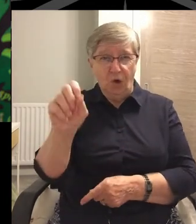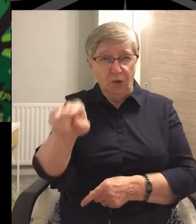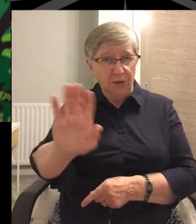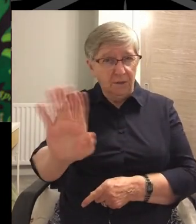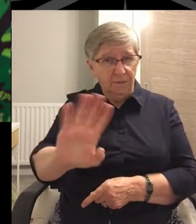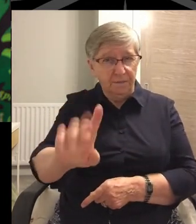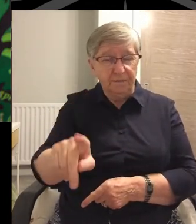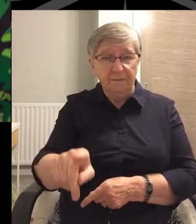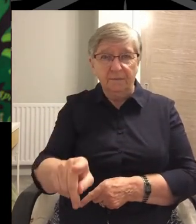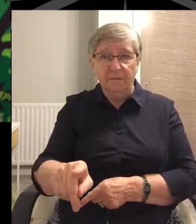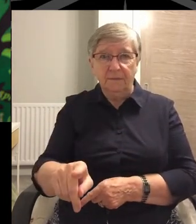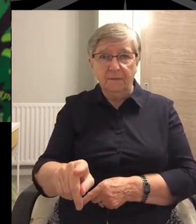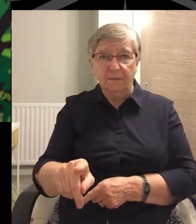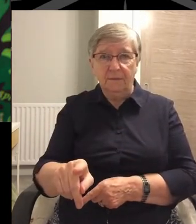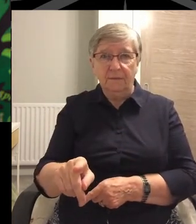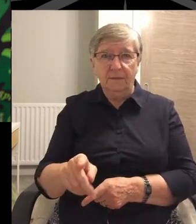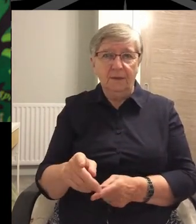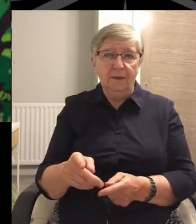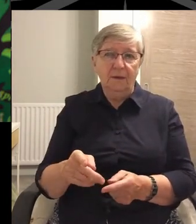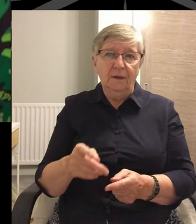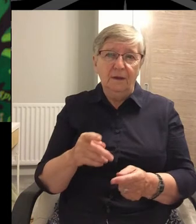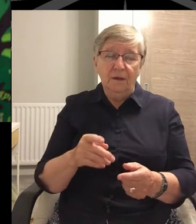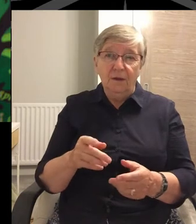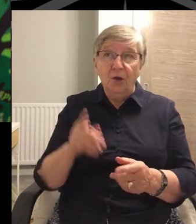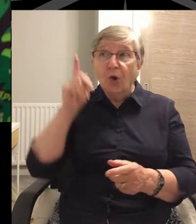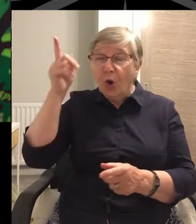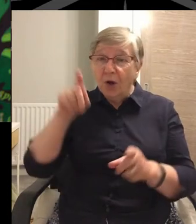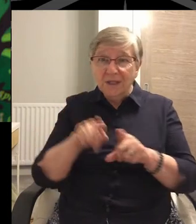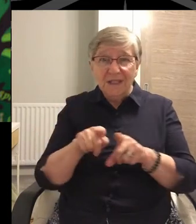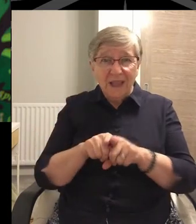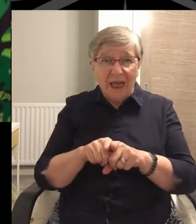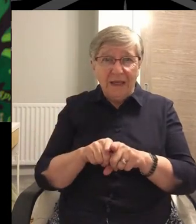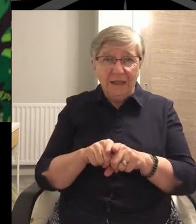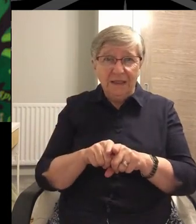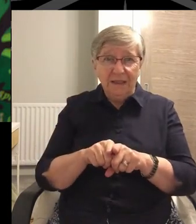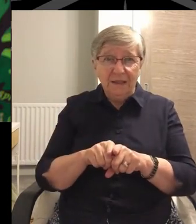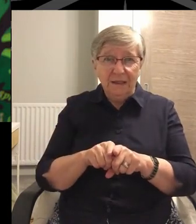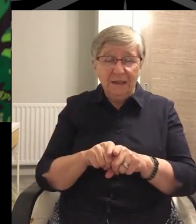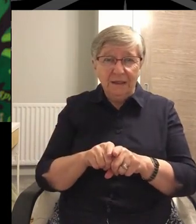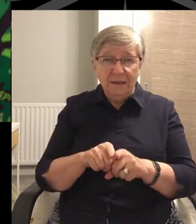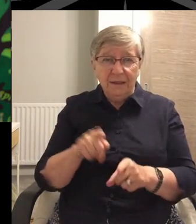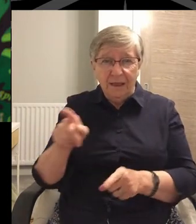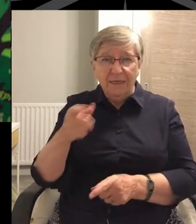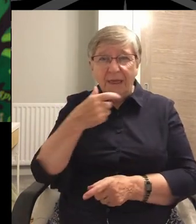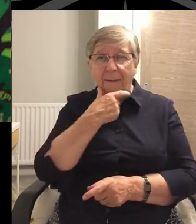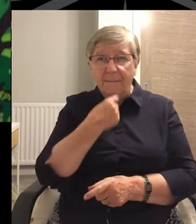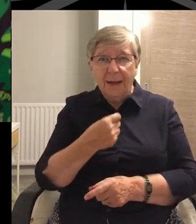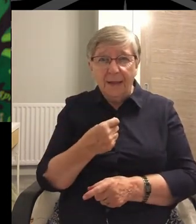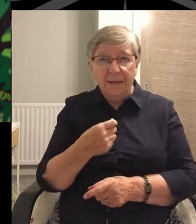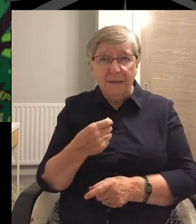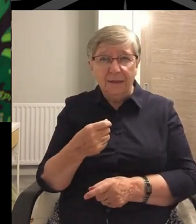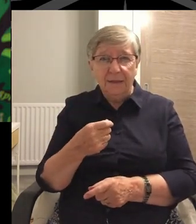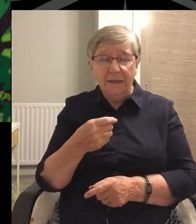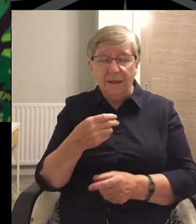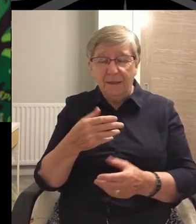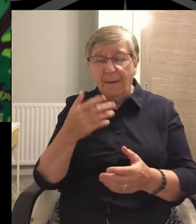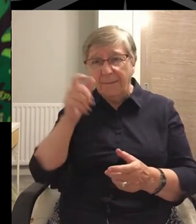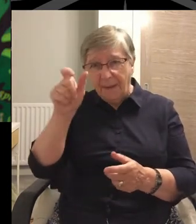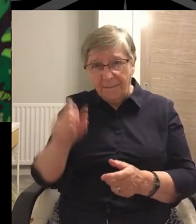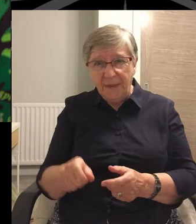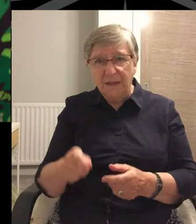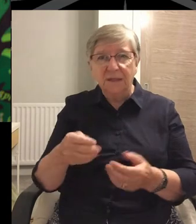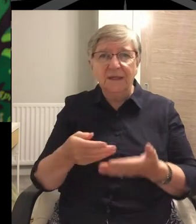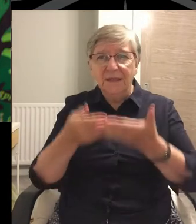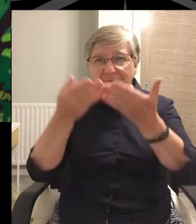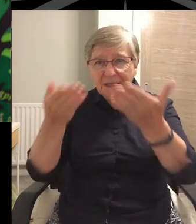out penalties to anyone who's caught. Rather, he is the one who has so sacrificially,